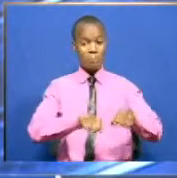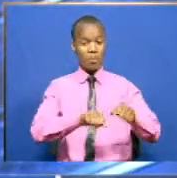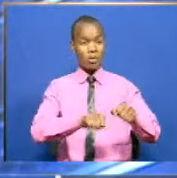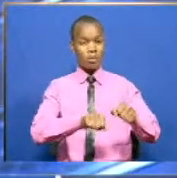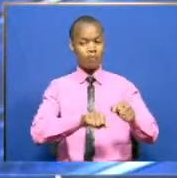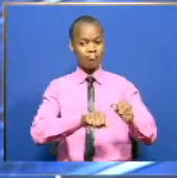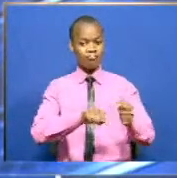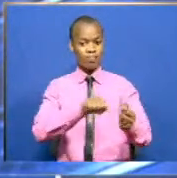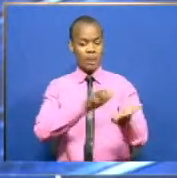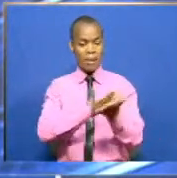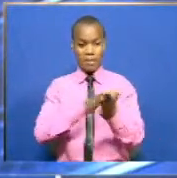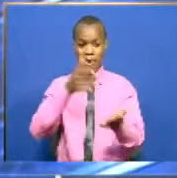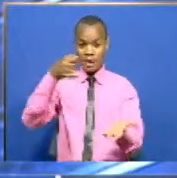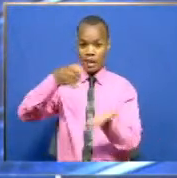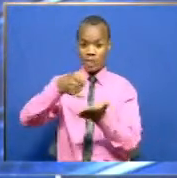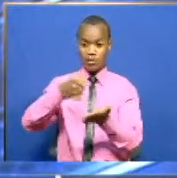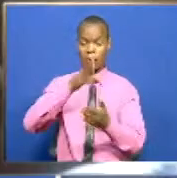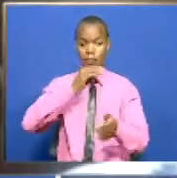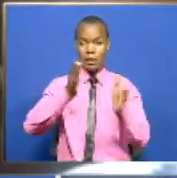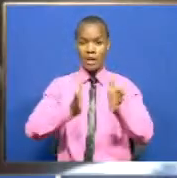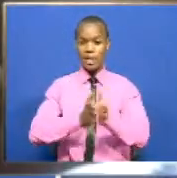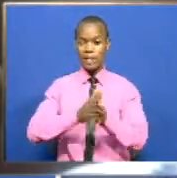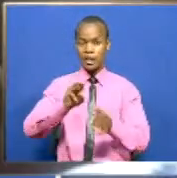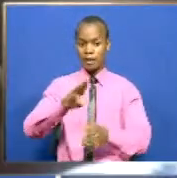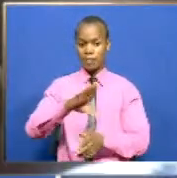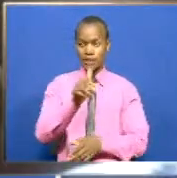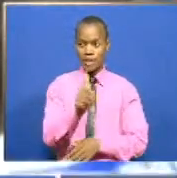include speakers and MCAs.